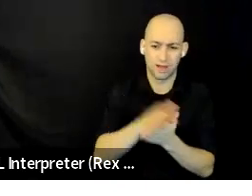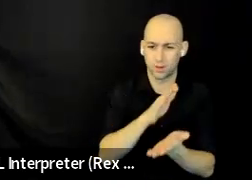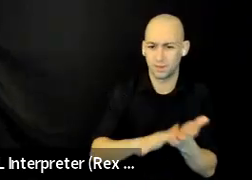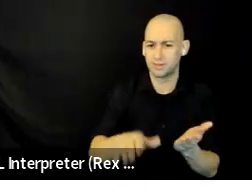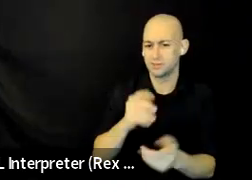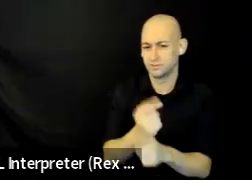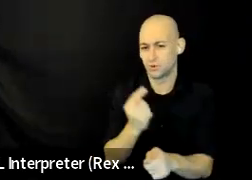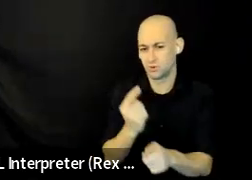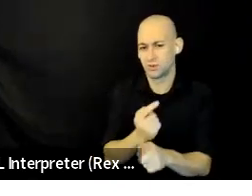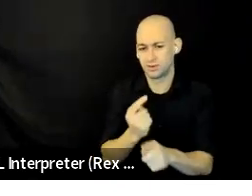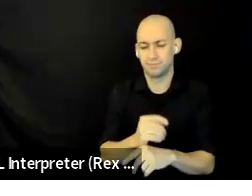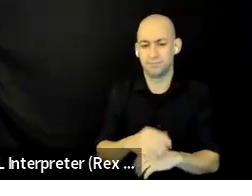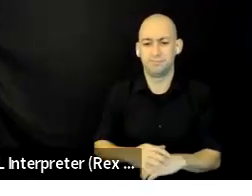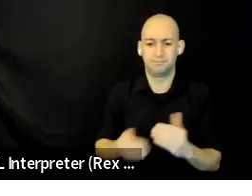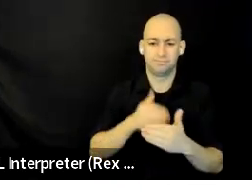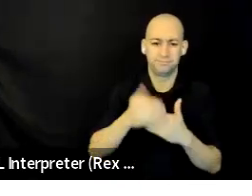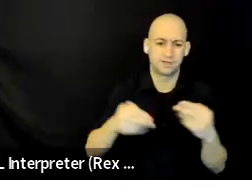slide.